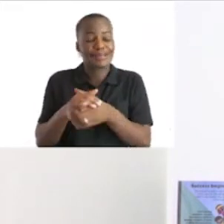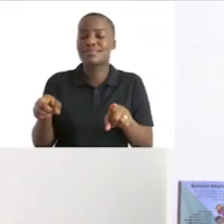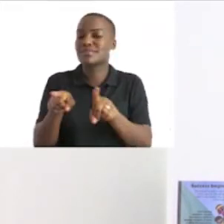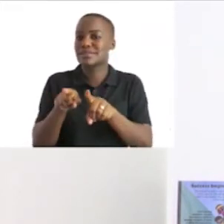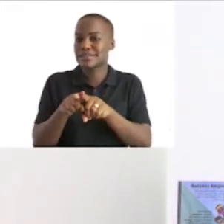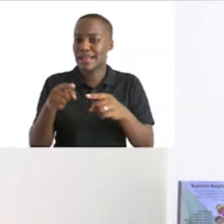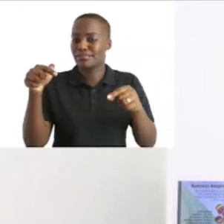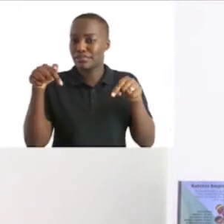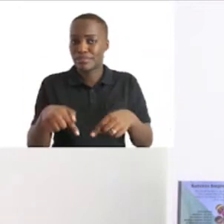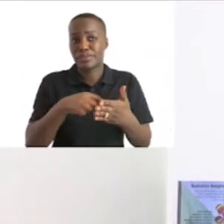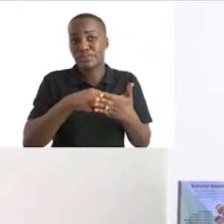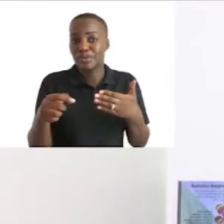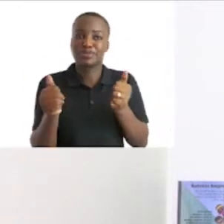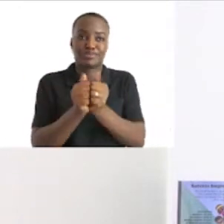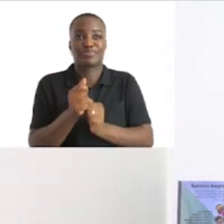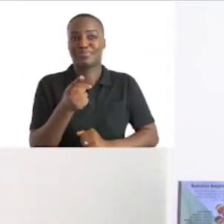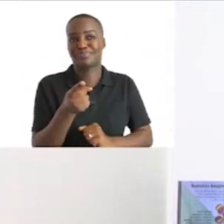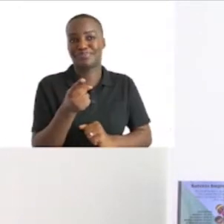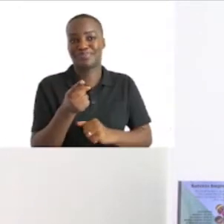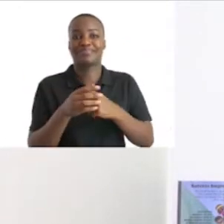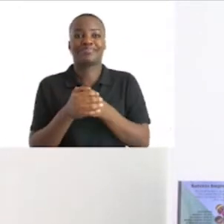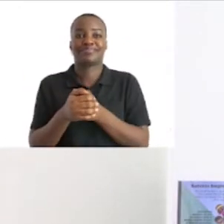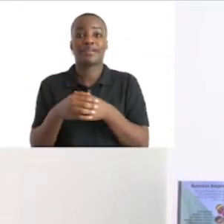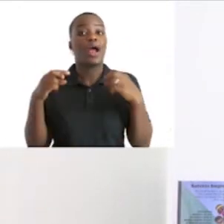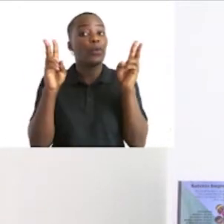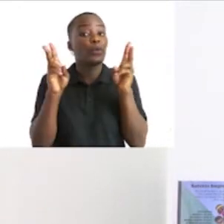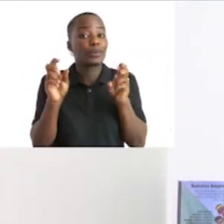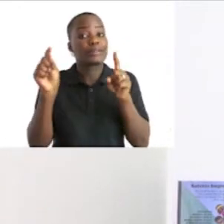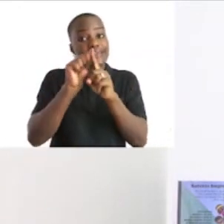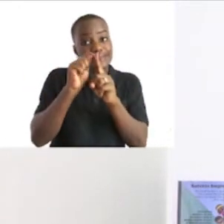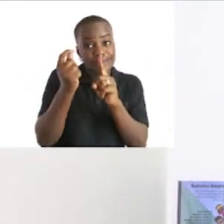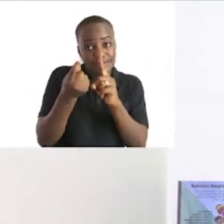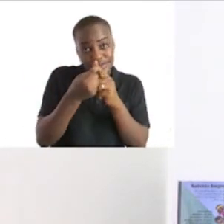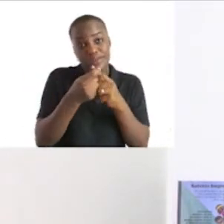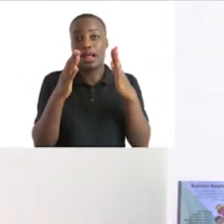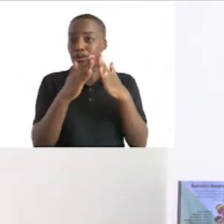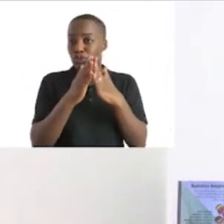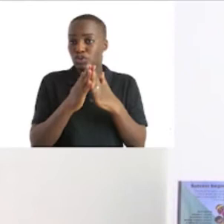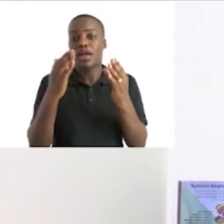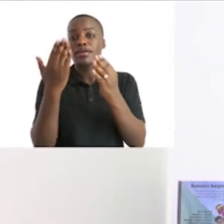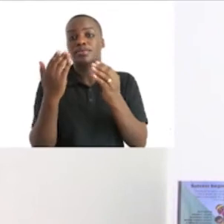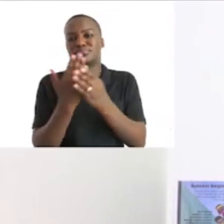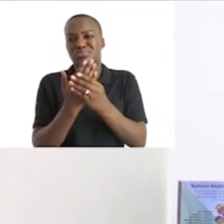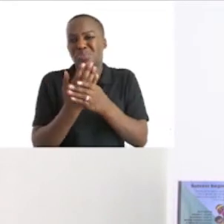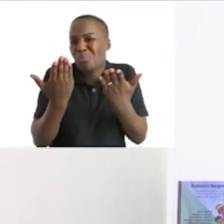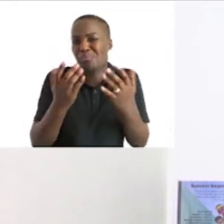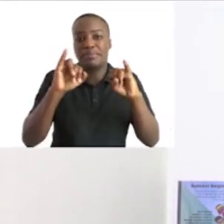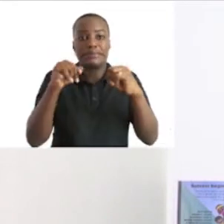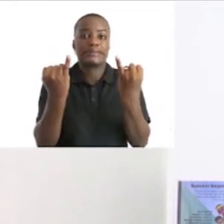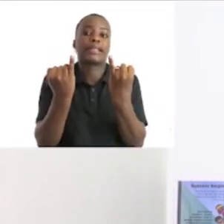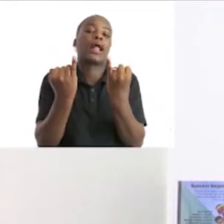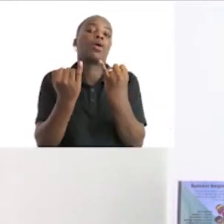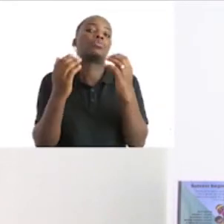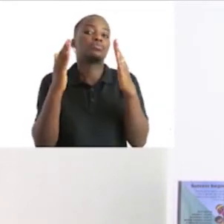also be here the whole week. Our theme for this week is traditional and modern and house